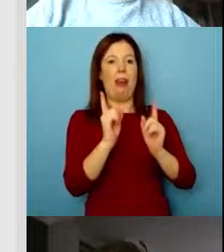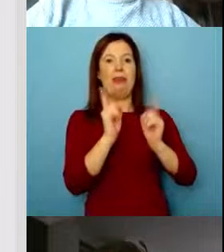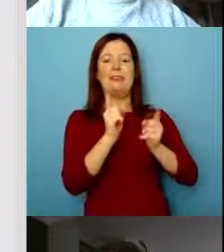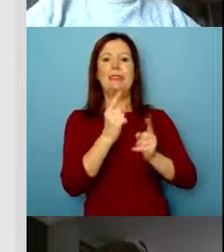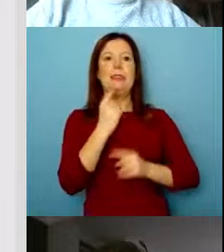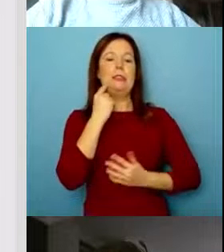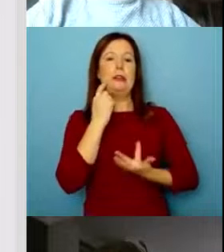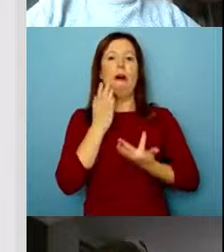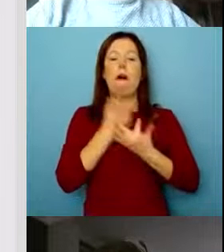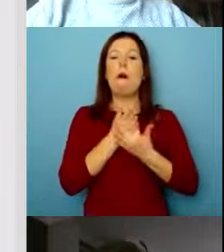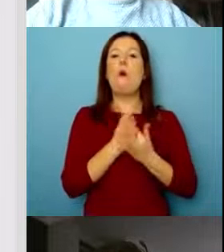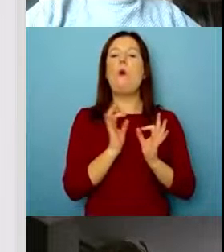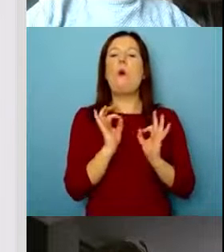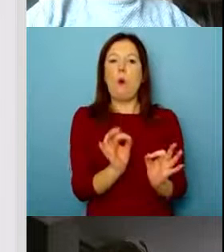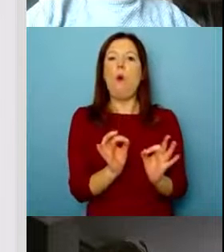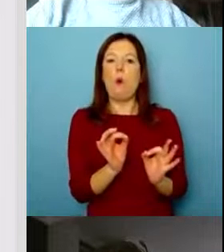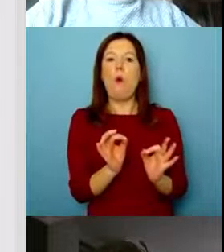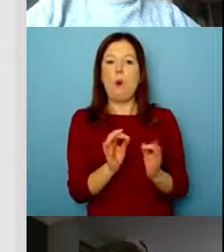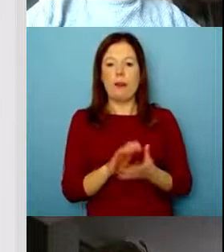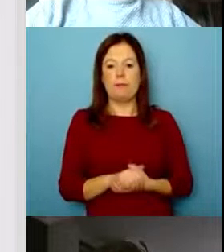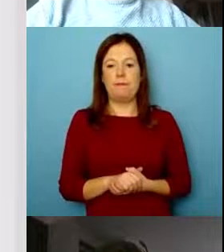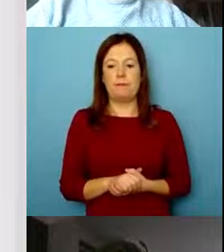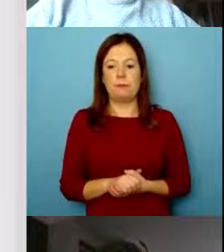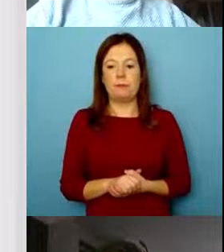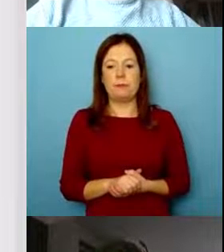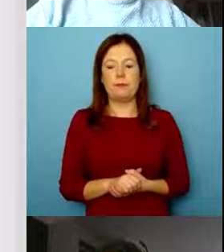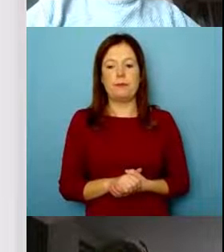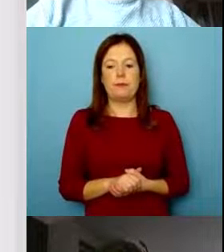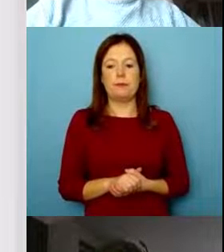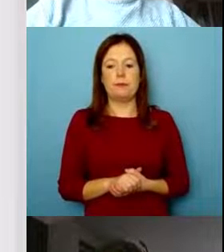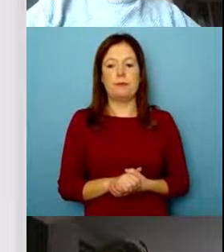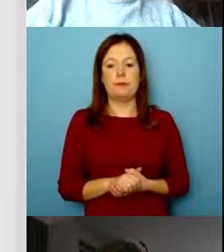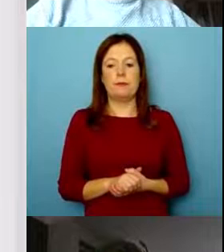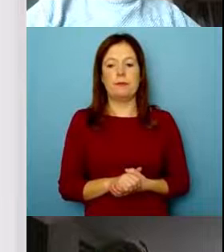experience quite inaccessible for millions of people.